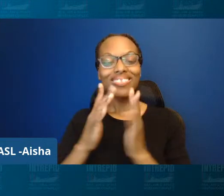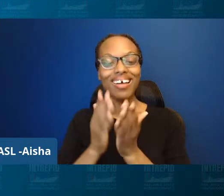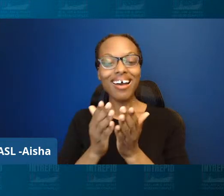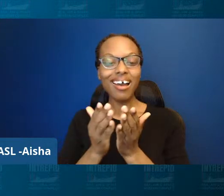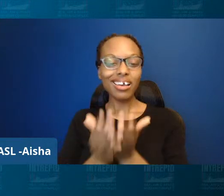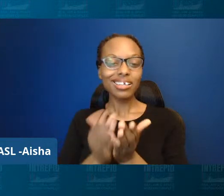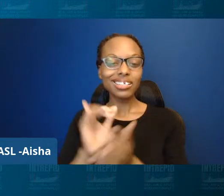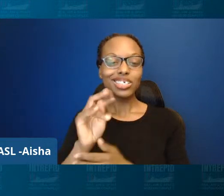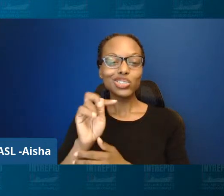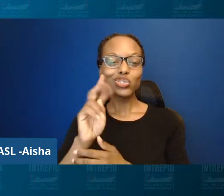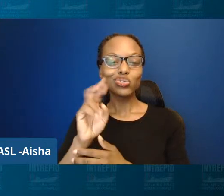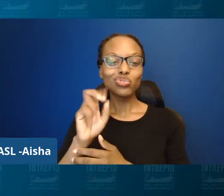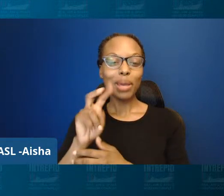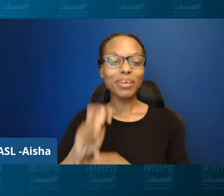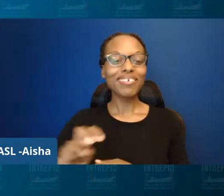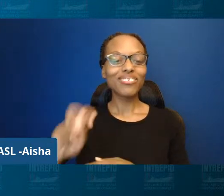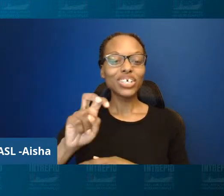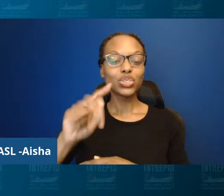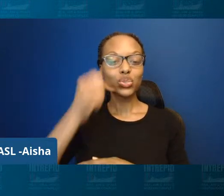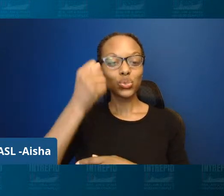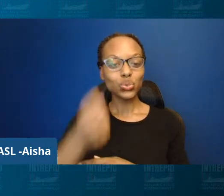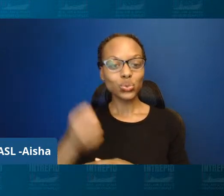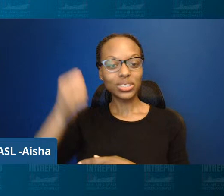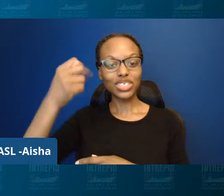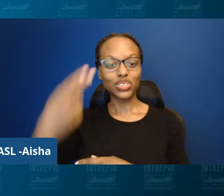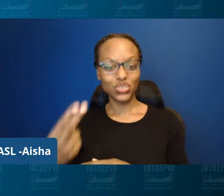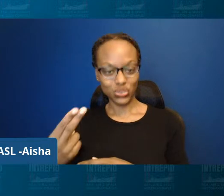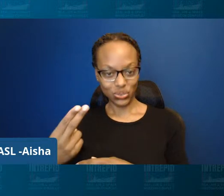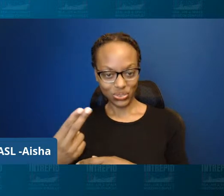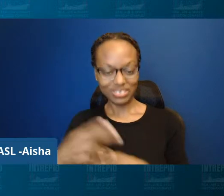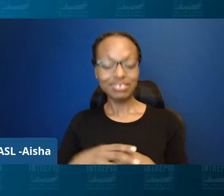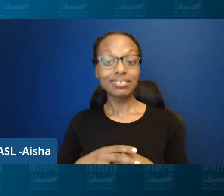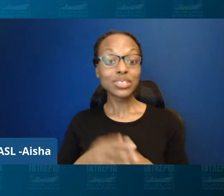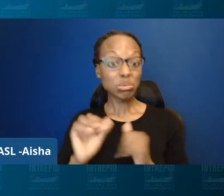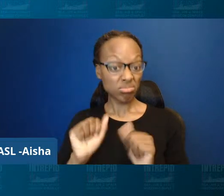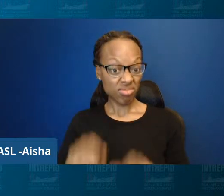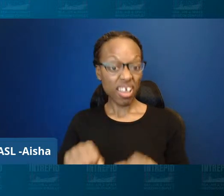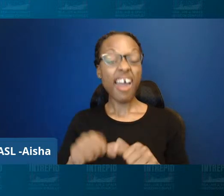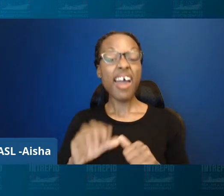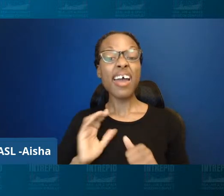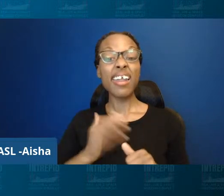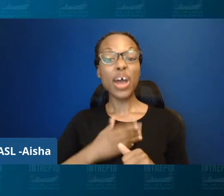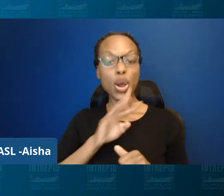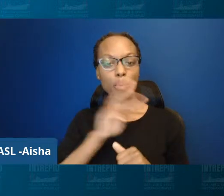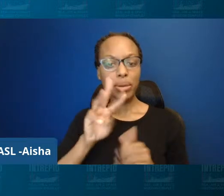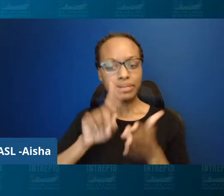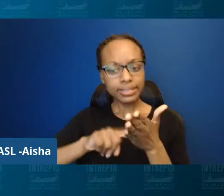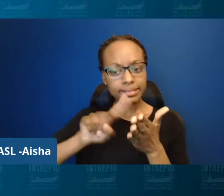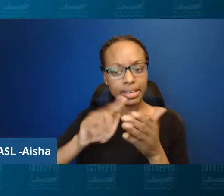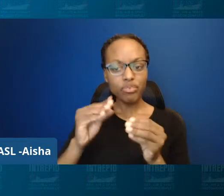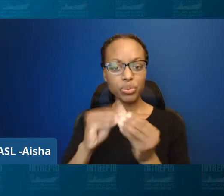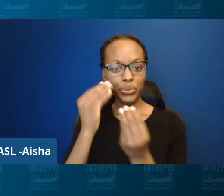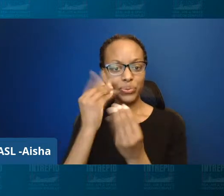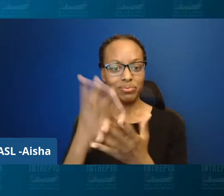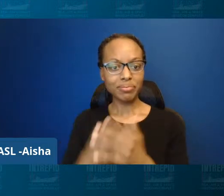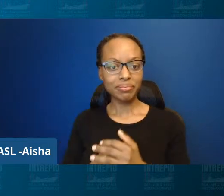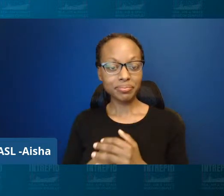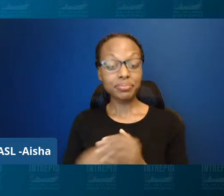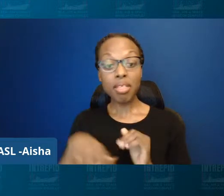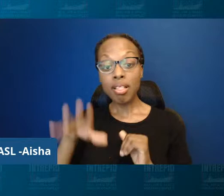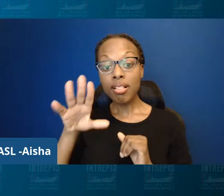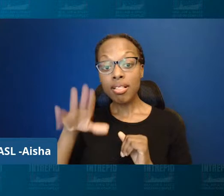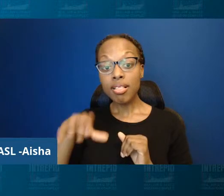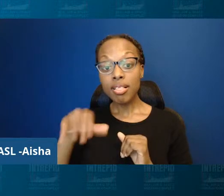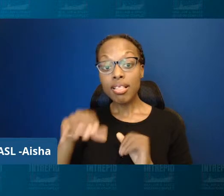3 p.m. Eastern. So be sure to follow us to see more on any of our streaming platforms. Now, did you know you can have the